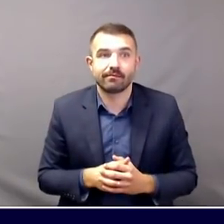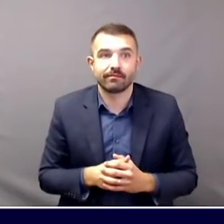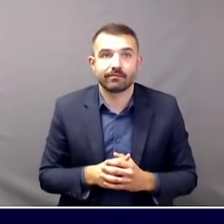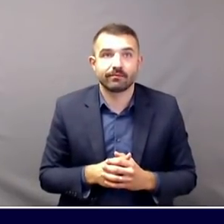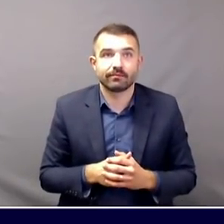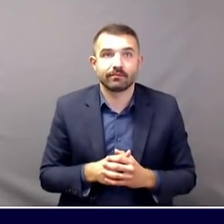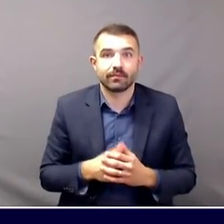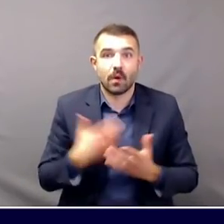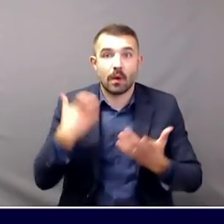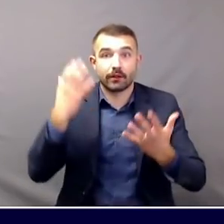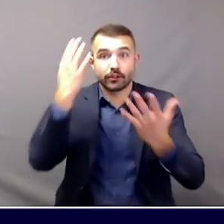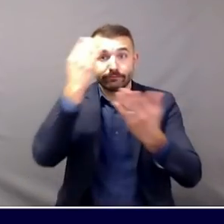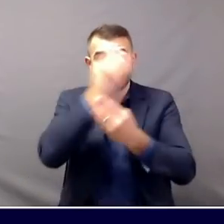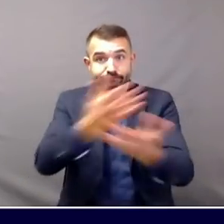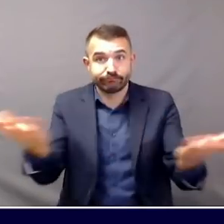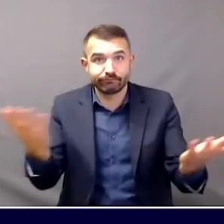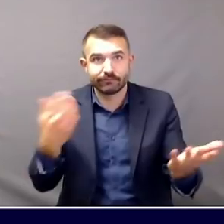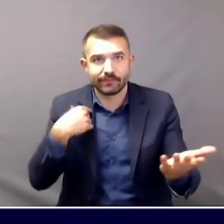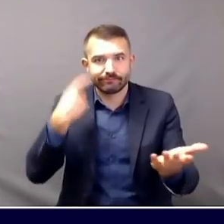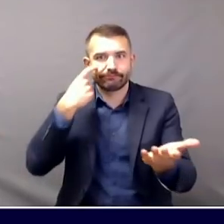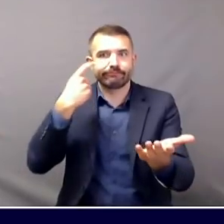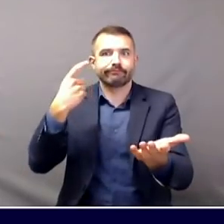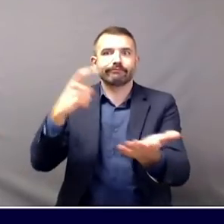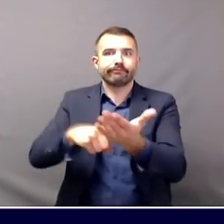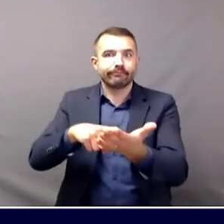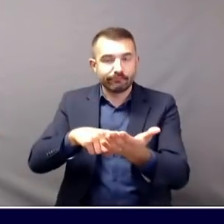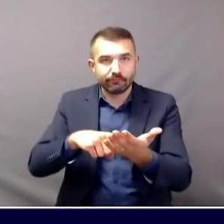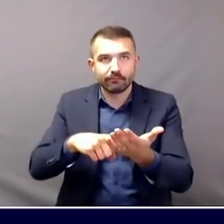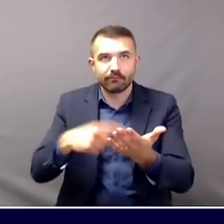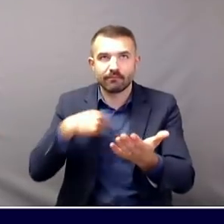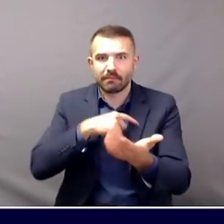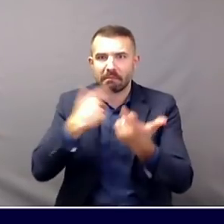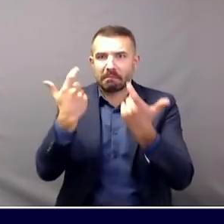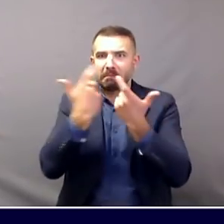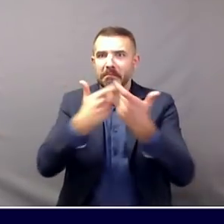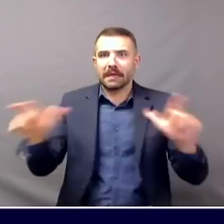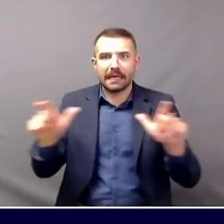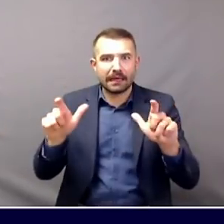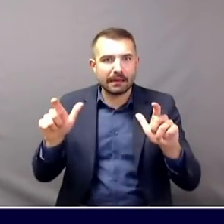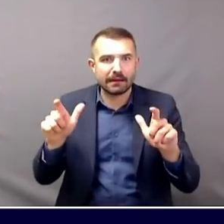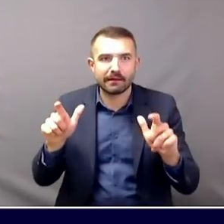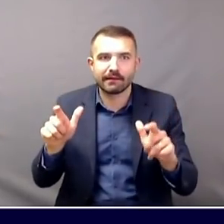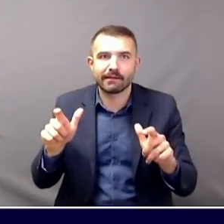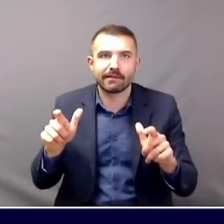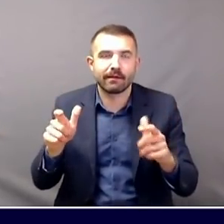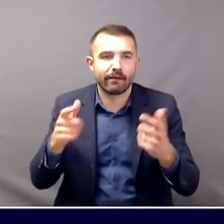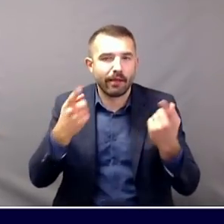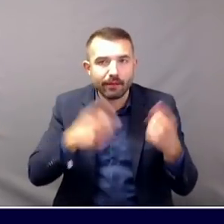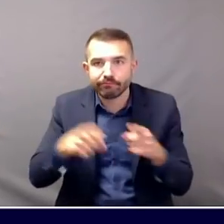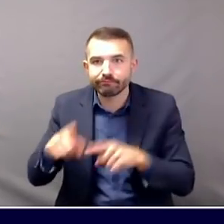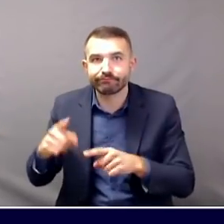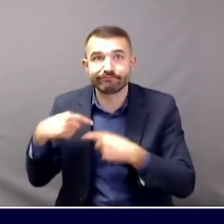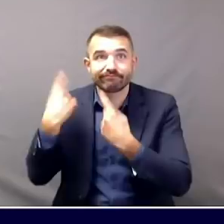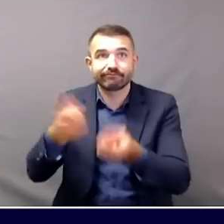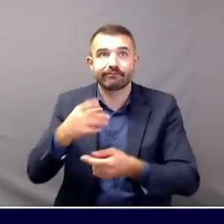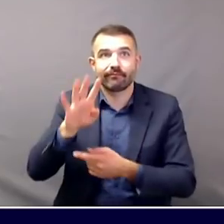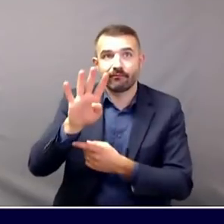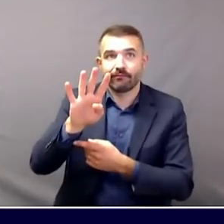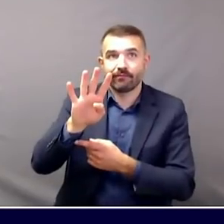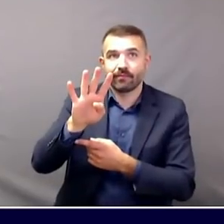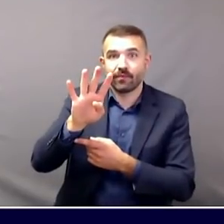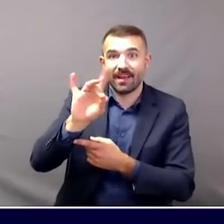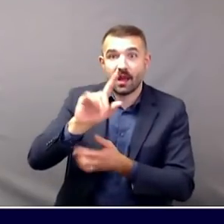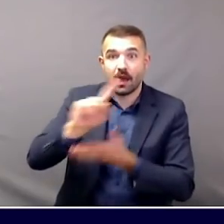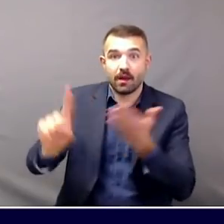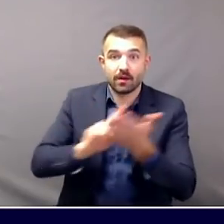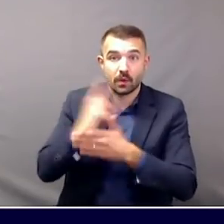take a moment to recognize. In the past 48 hours, the Maine CDC's Public Health Emergency Preparedness